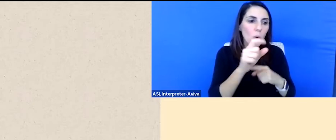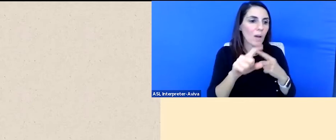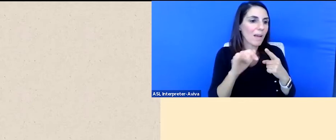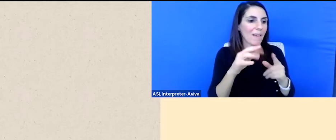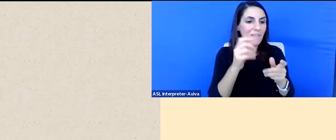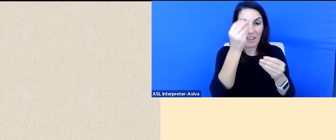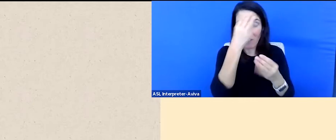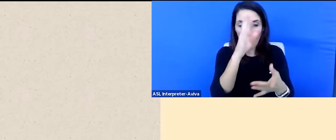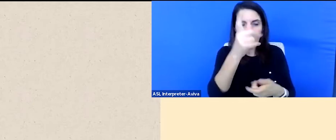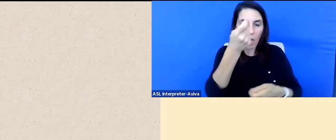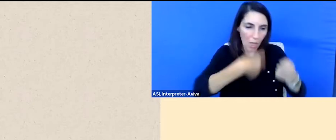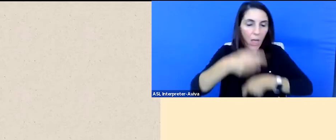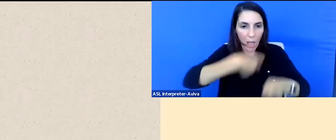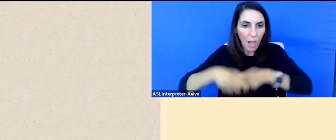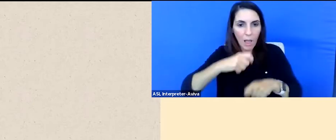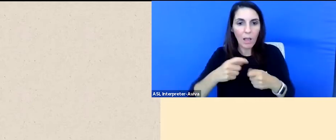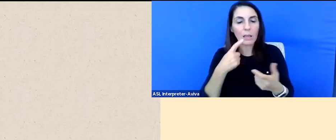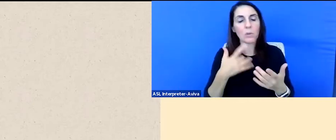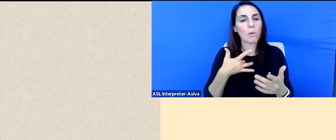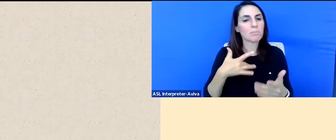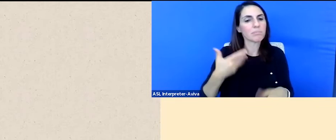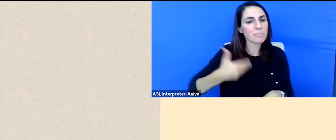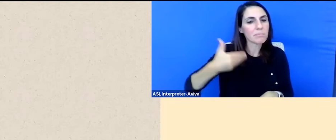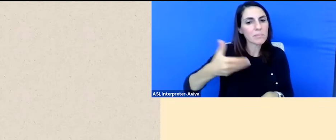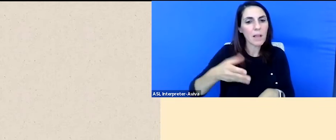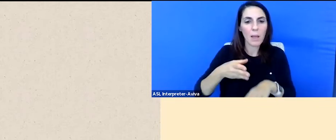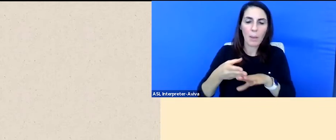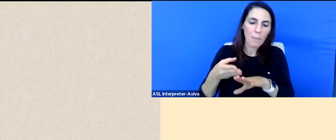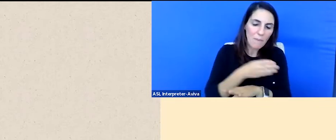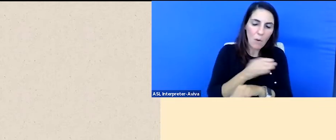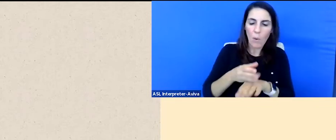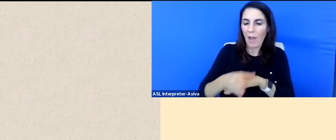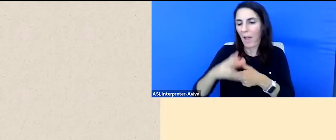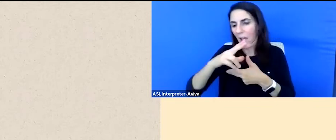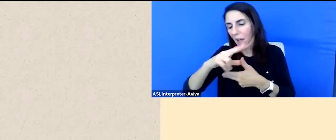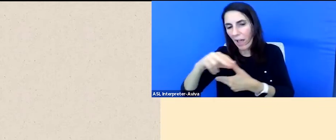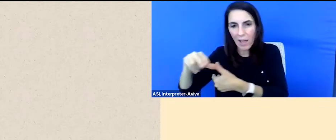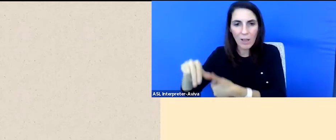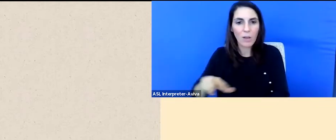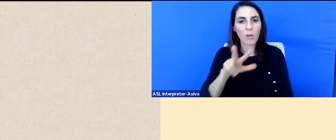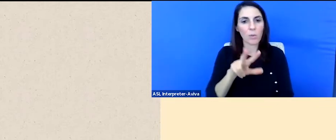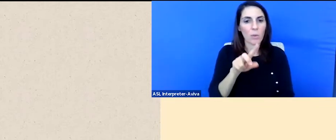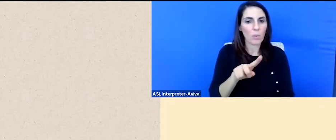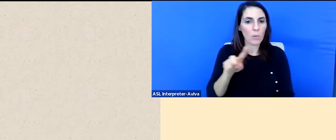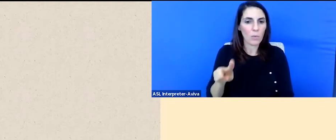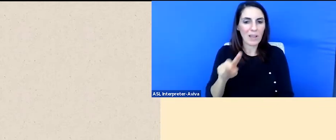oftentimes, before and after hurricanes or any type of emergency, the 311 Center oftentimes is